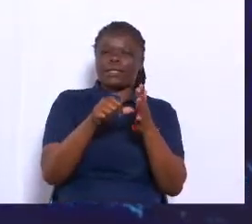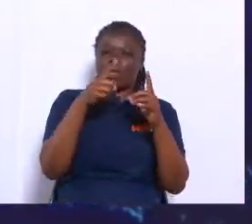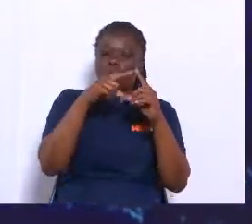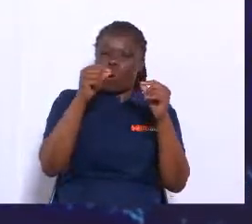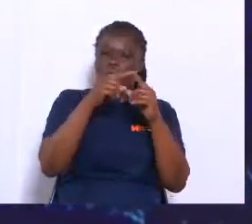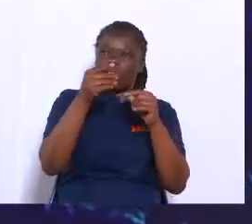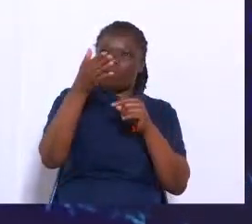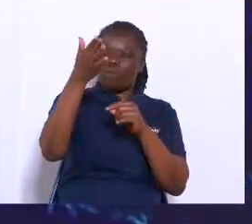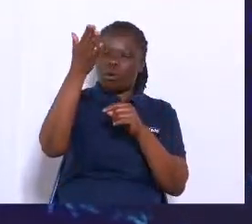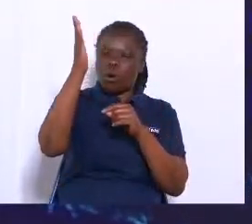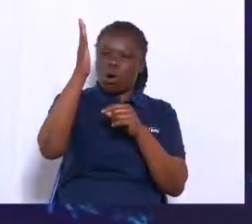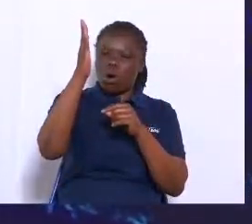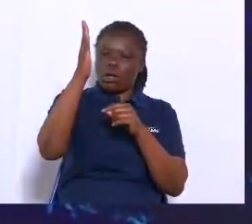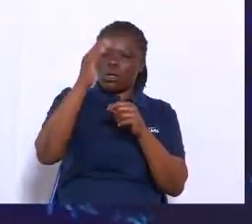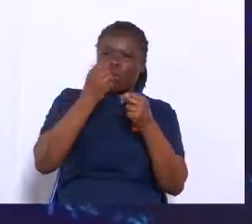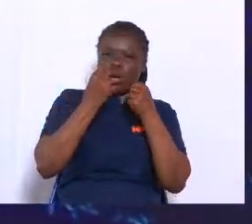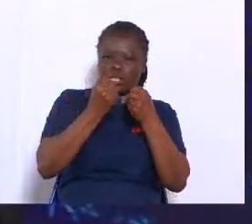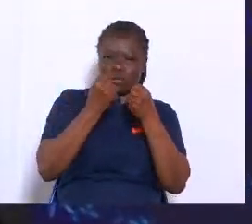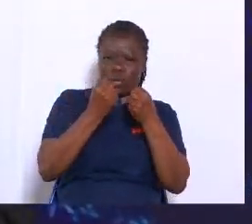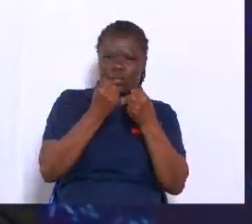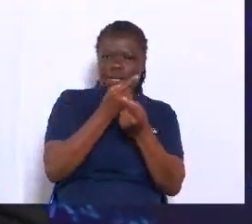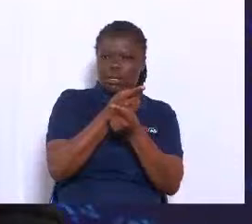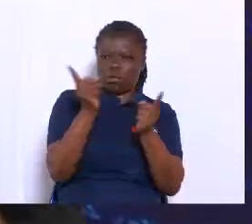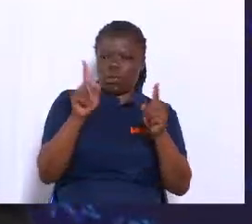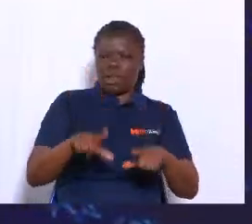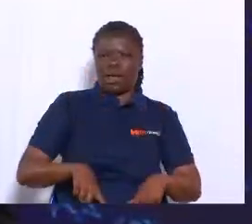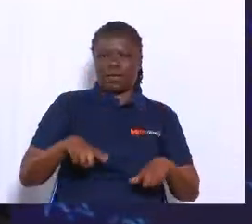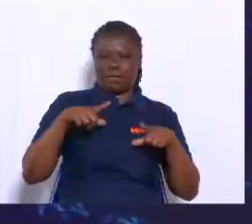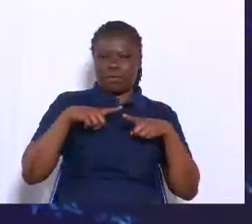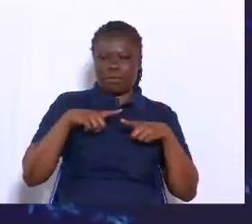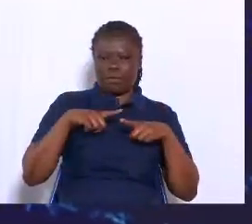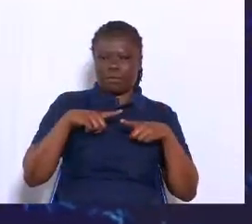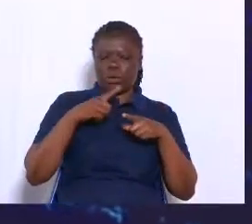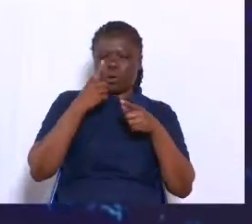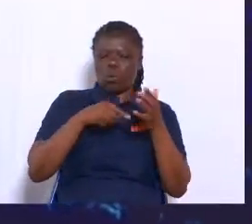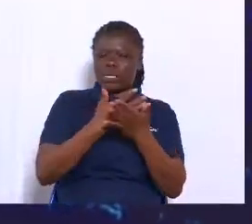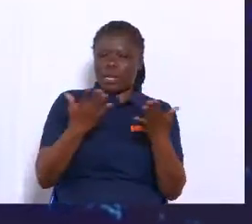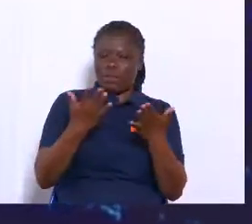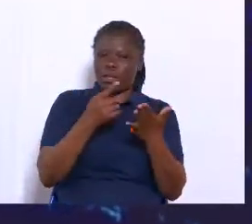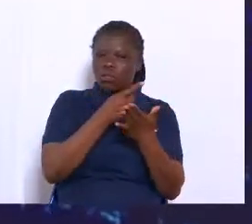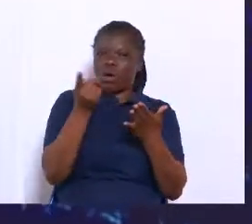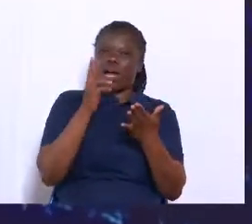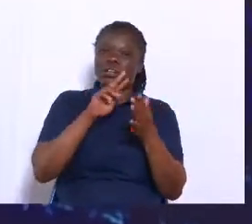Word of God will strengthen your life wherever you are today.